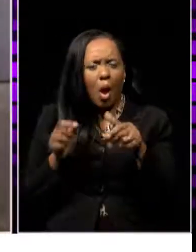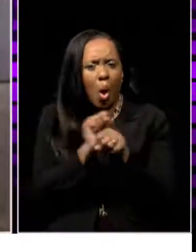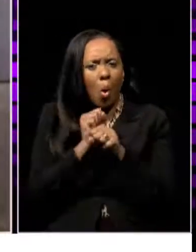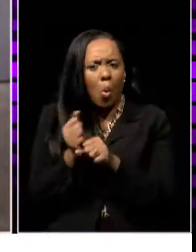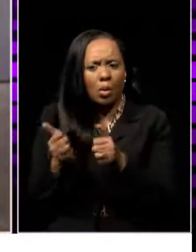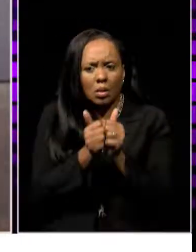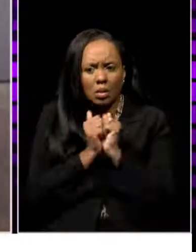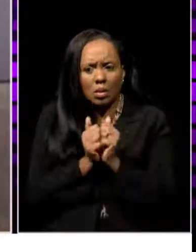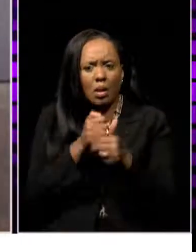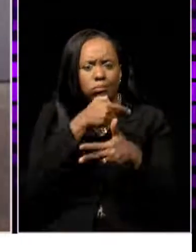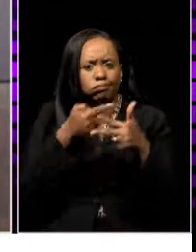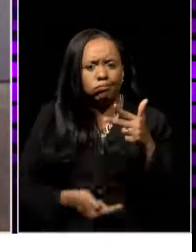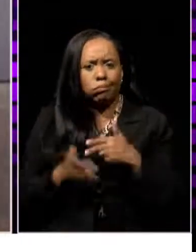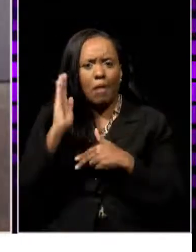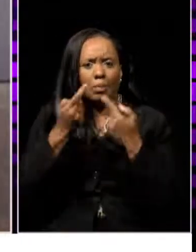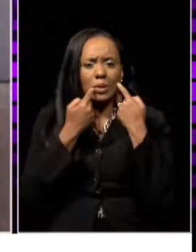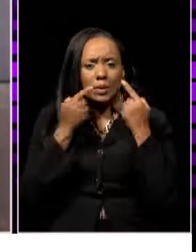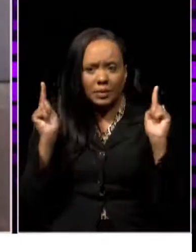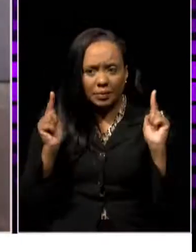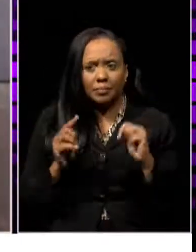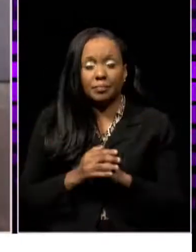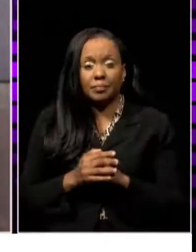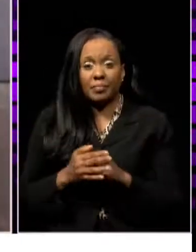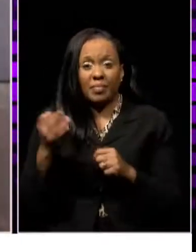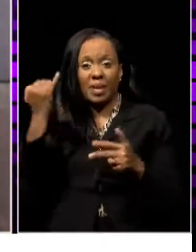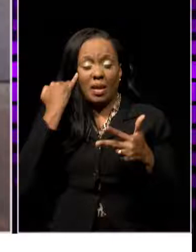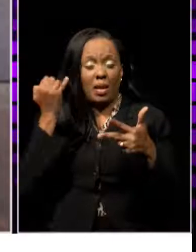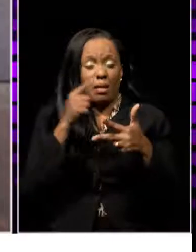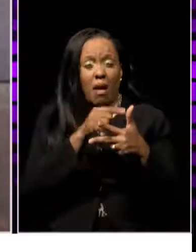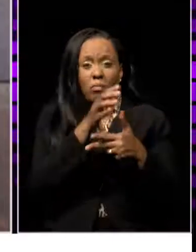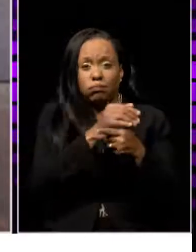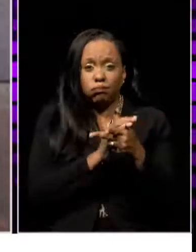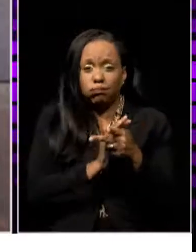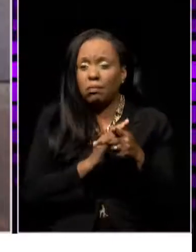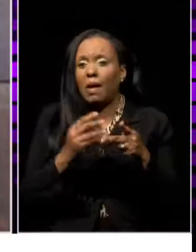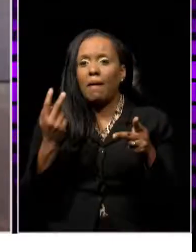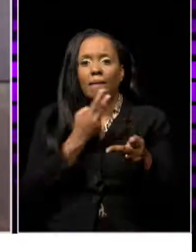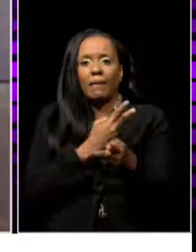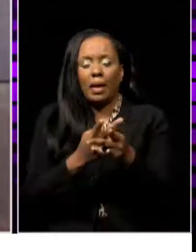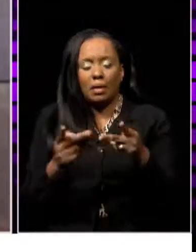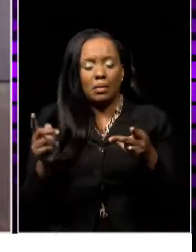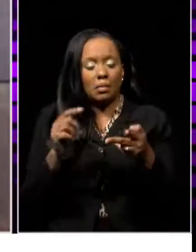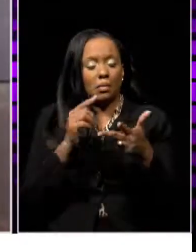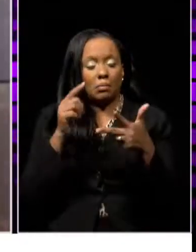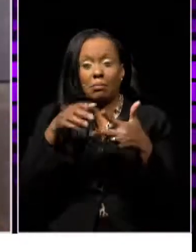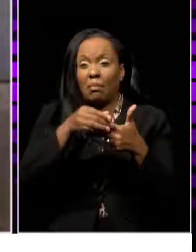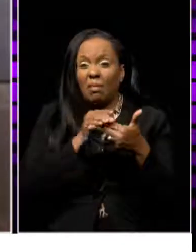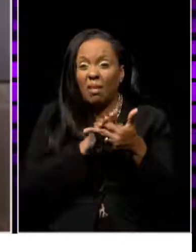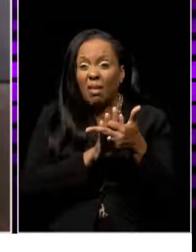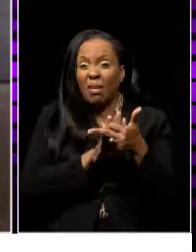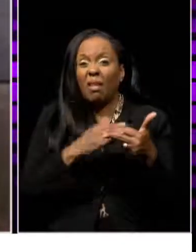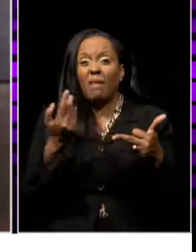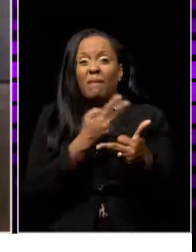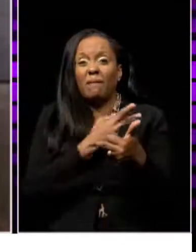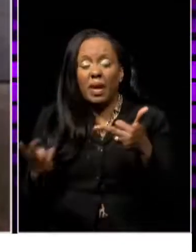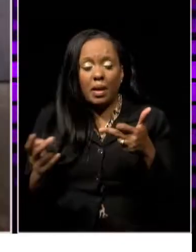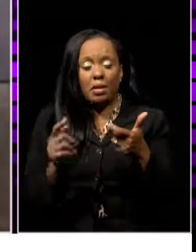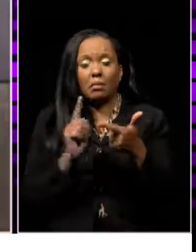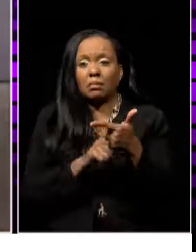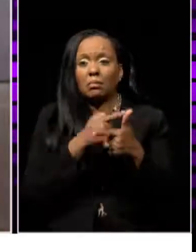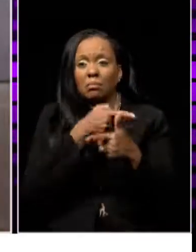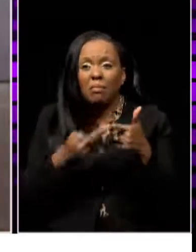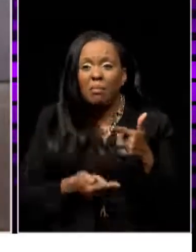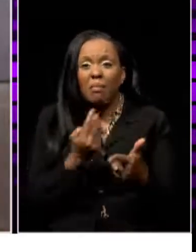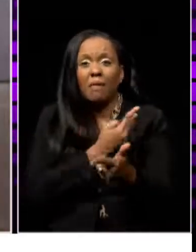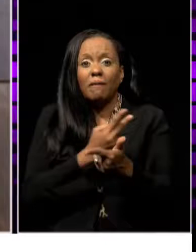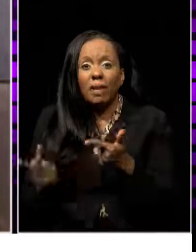in success. If any one of these components are failing, or anyone is failing, then you will get a diminished return